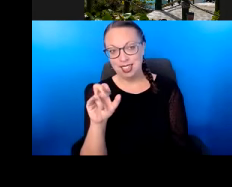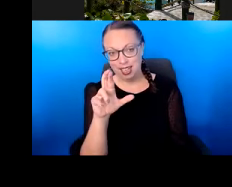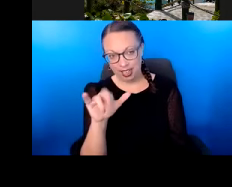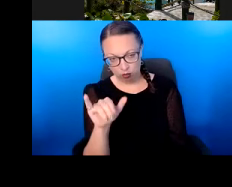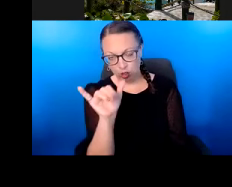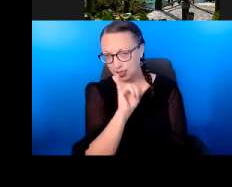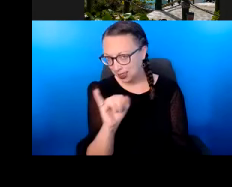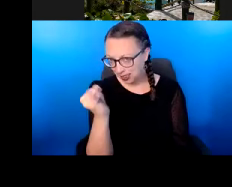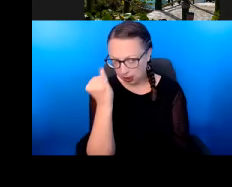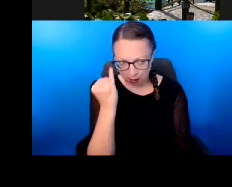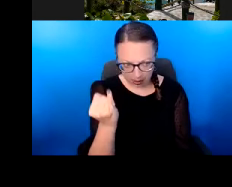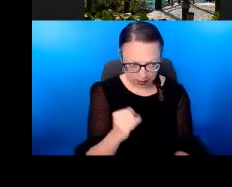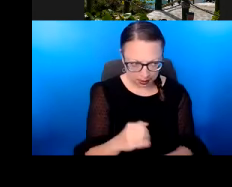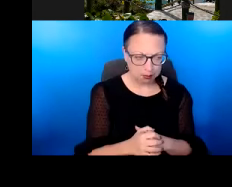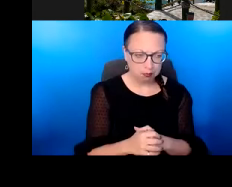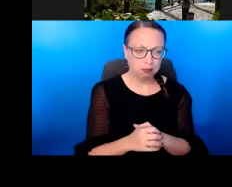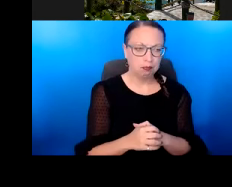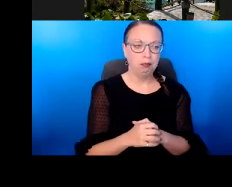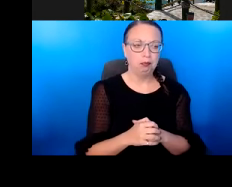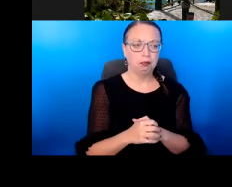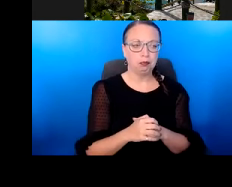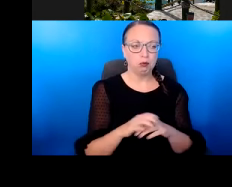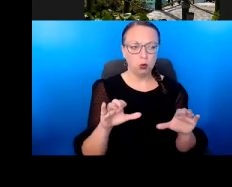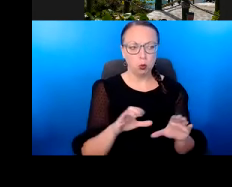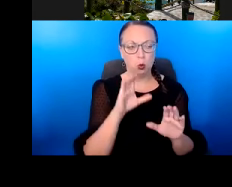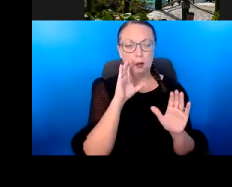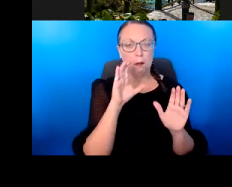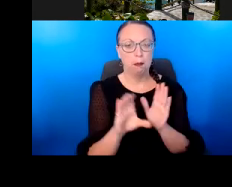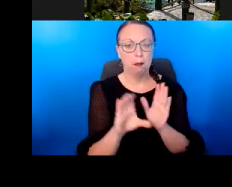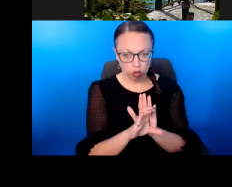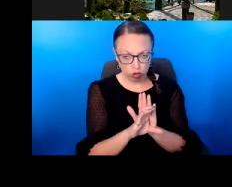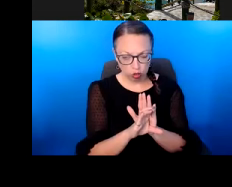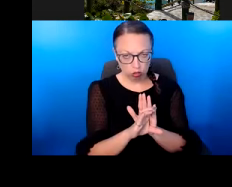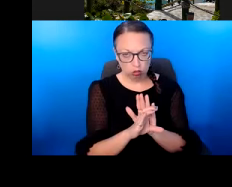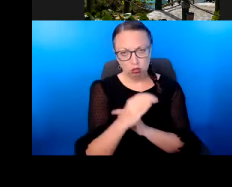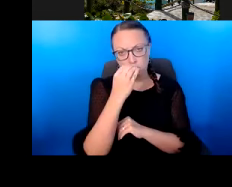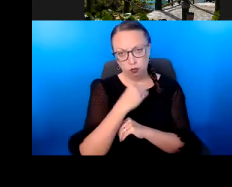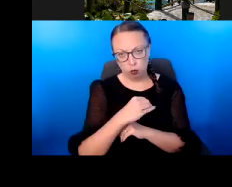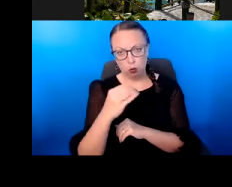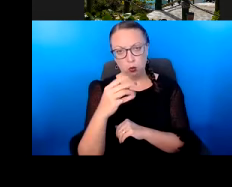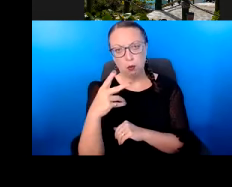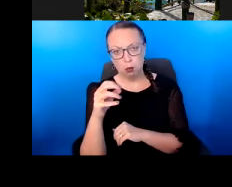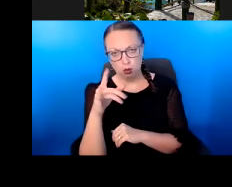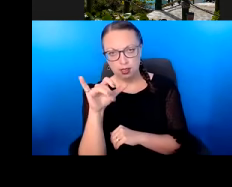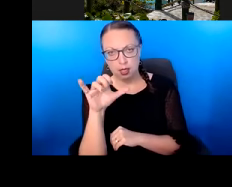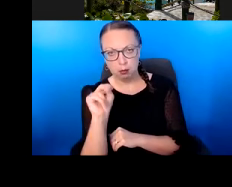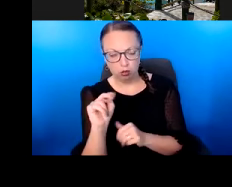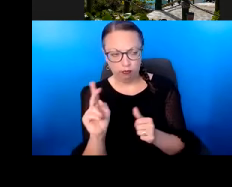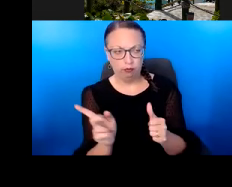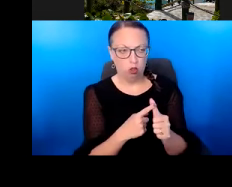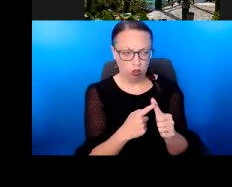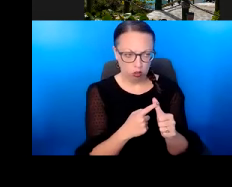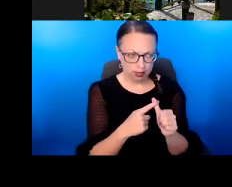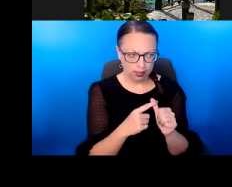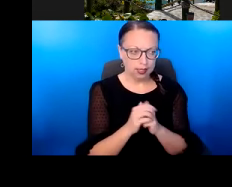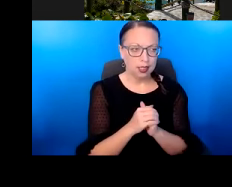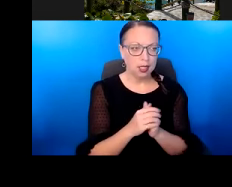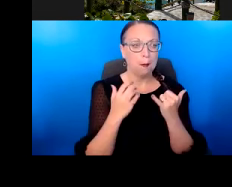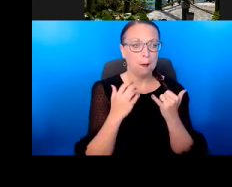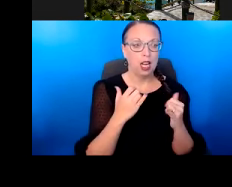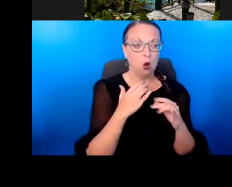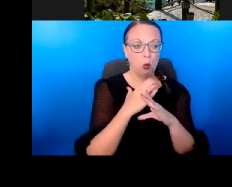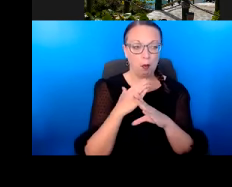idea. We're doing the picture food perception task first, always, but now we're blocking it